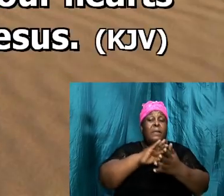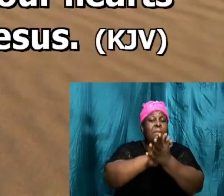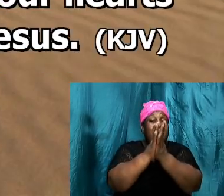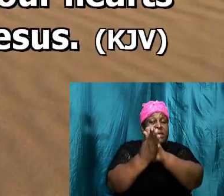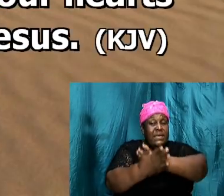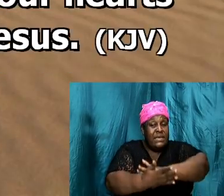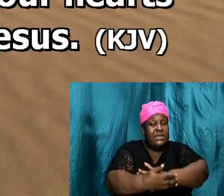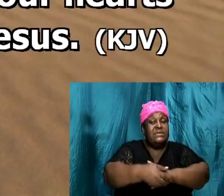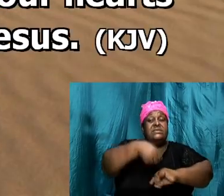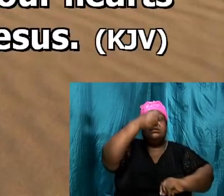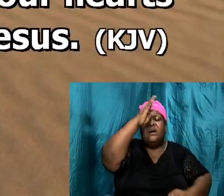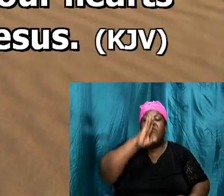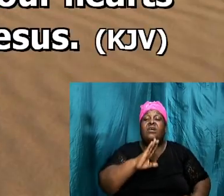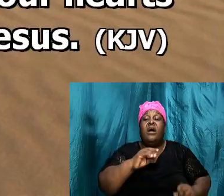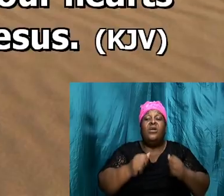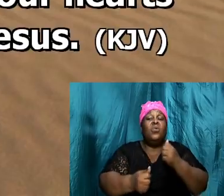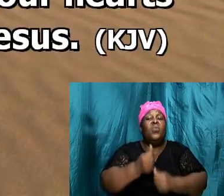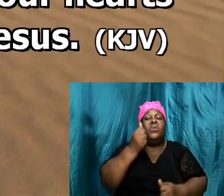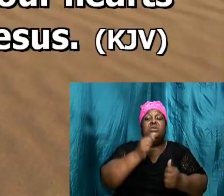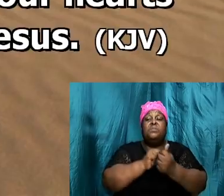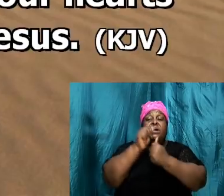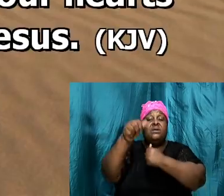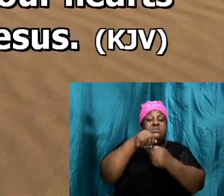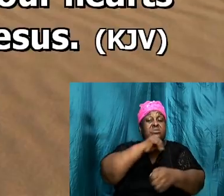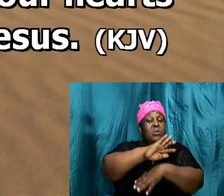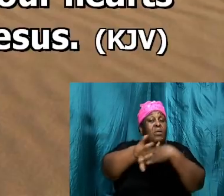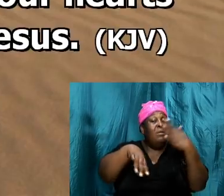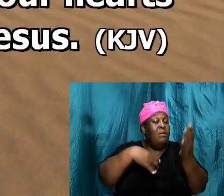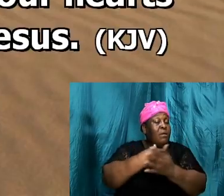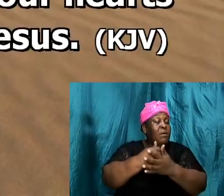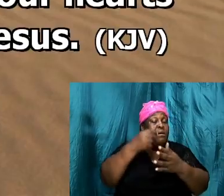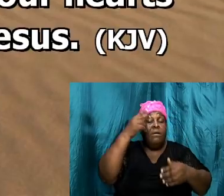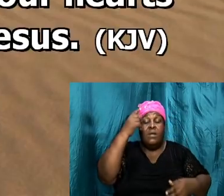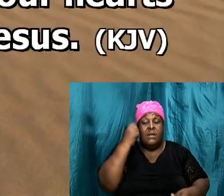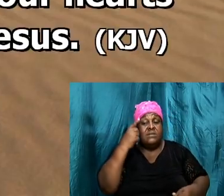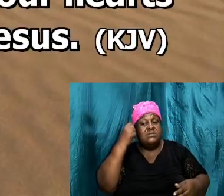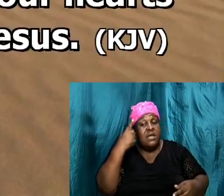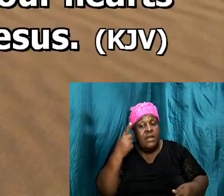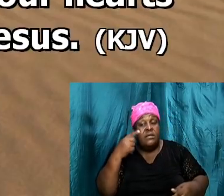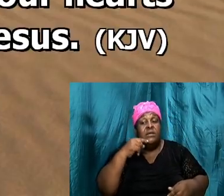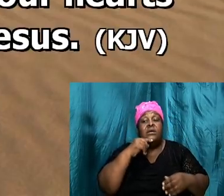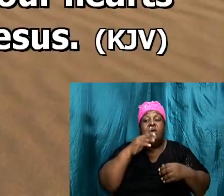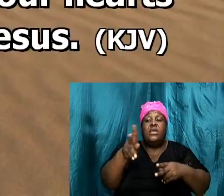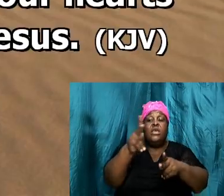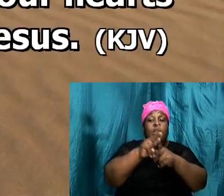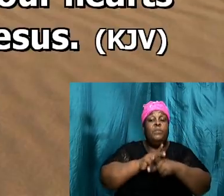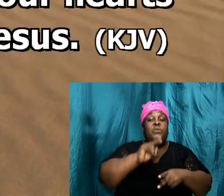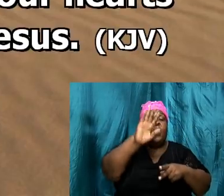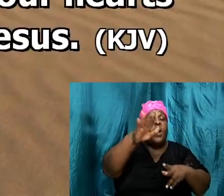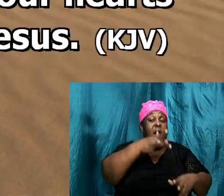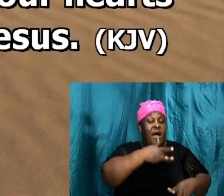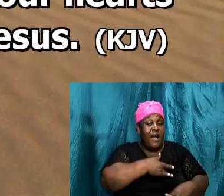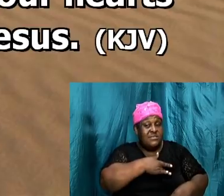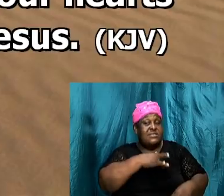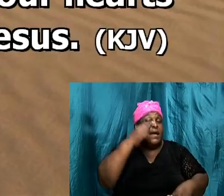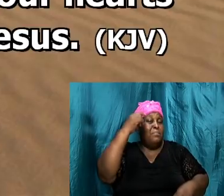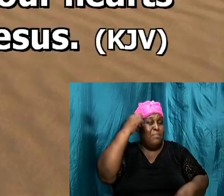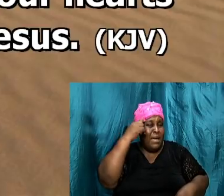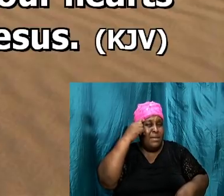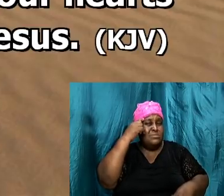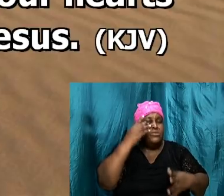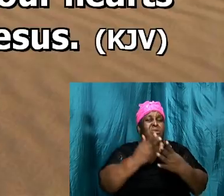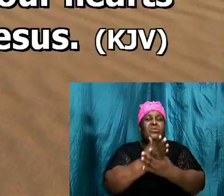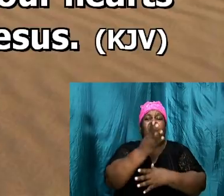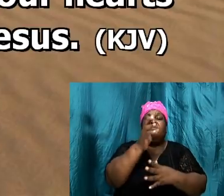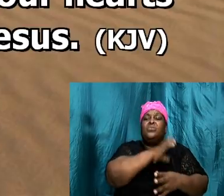and the peace of God which passeth all understanding shall keep your hearts and minds